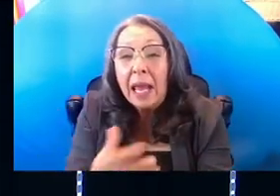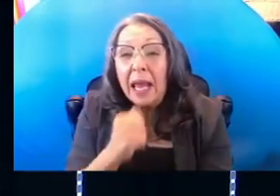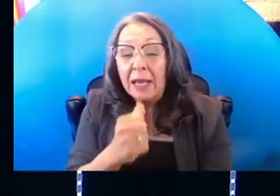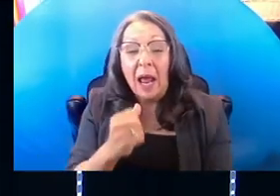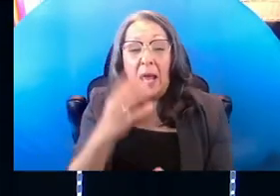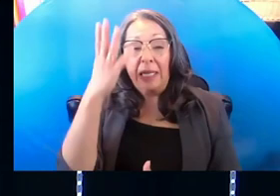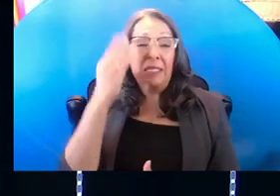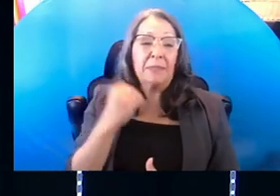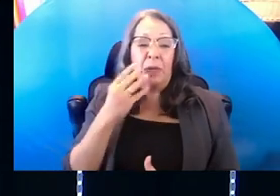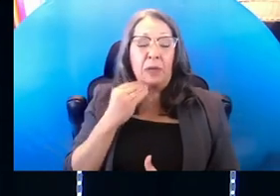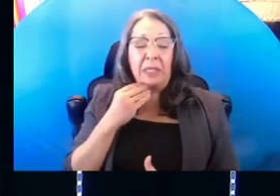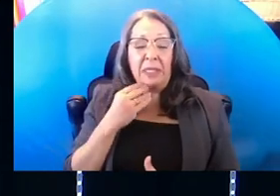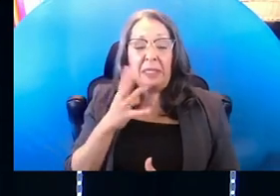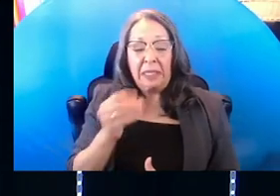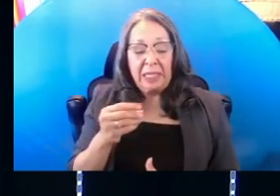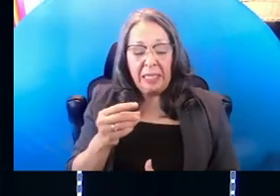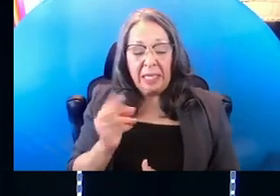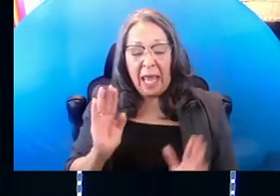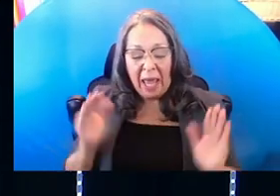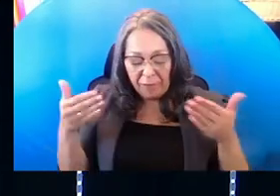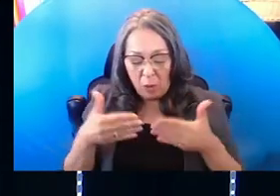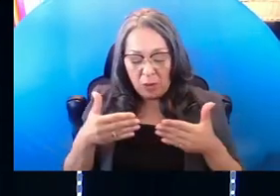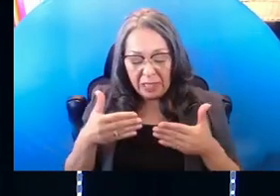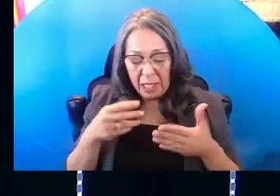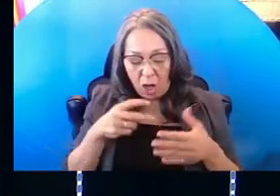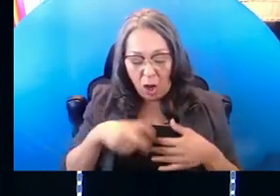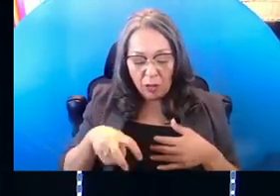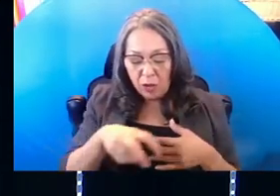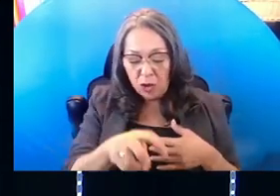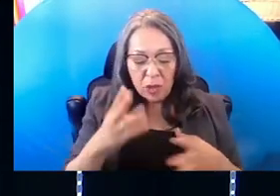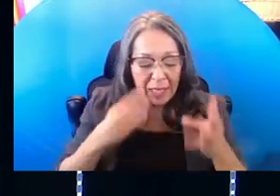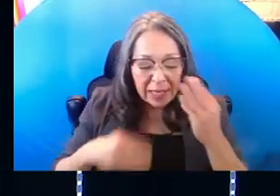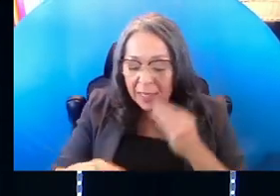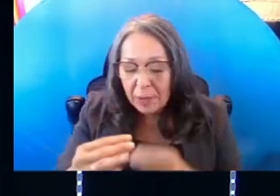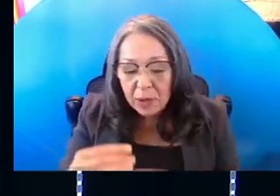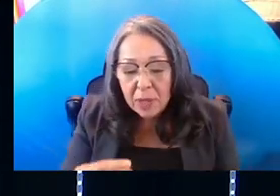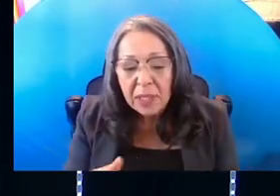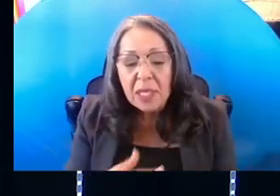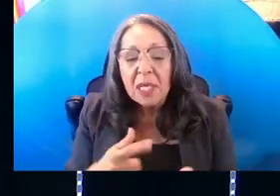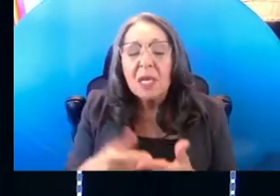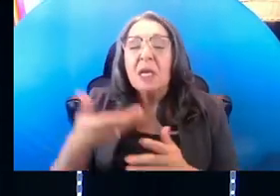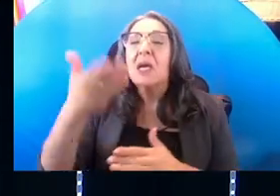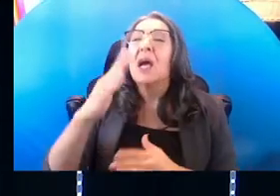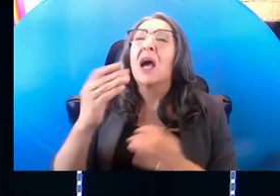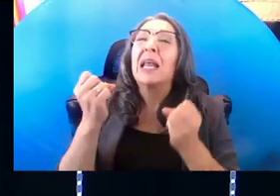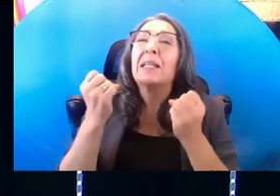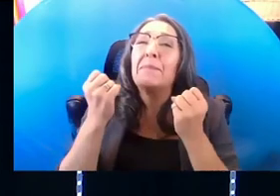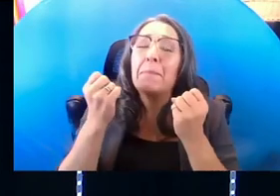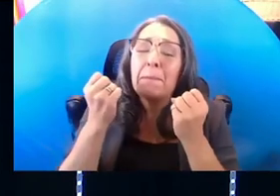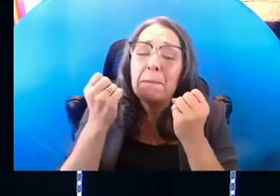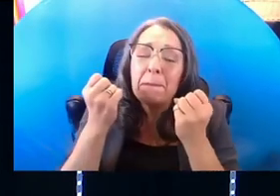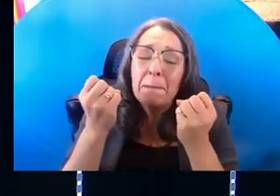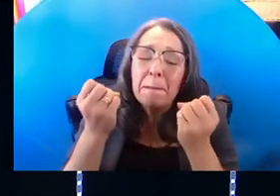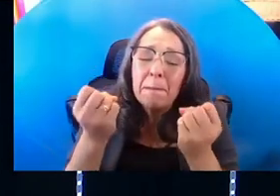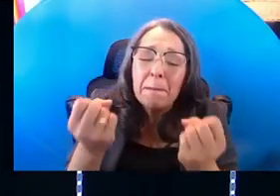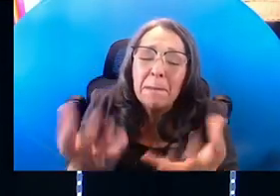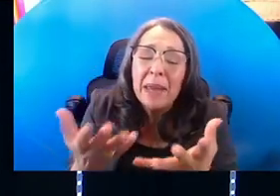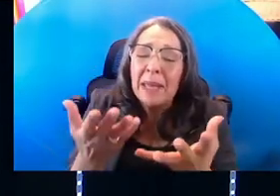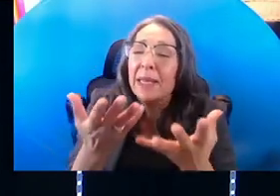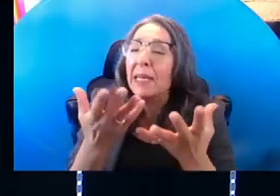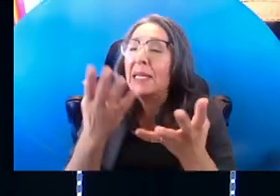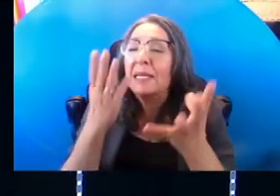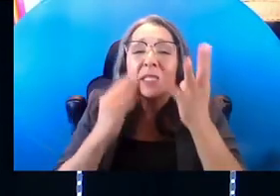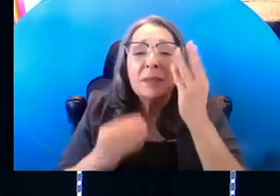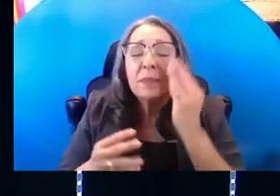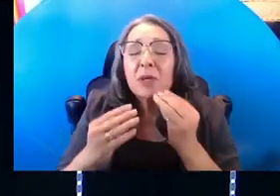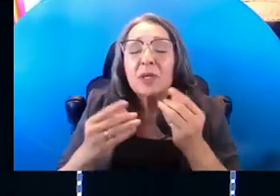important thing and that the journey means nothing. Can I tell you that's the wrong mindset today? That God has so much for us in the journey,